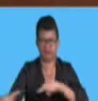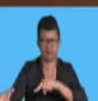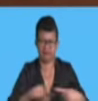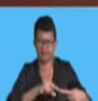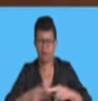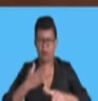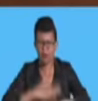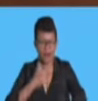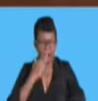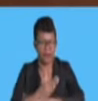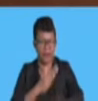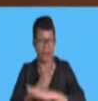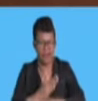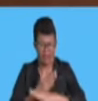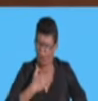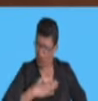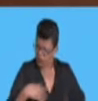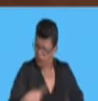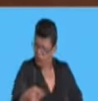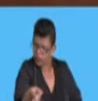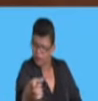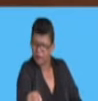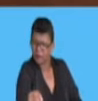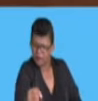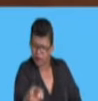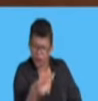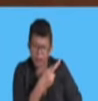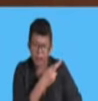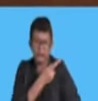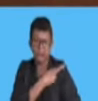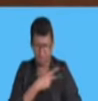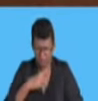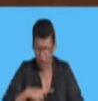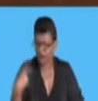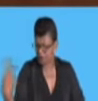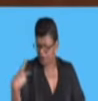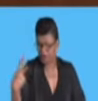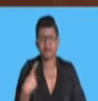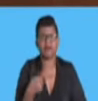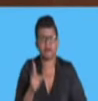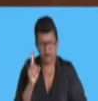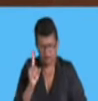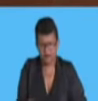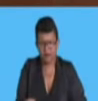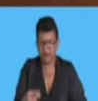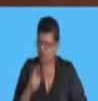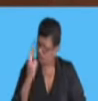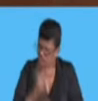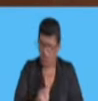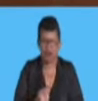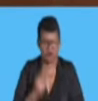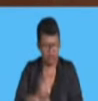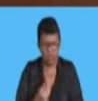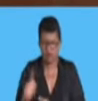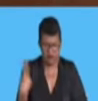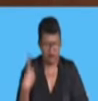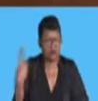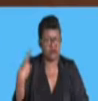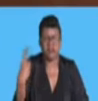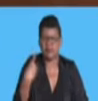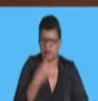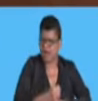government accountable, as it is the duty of the loyal opposition, and offer the people a view of the alternative